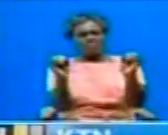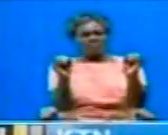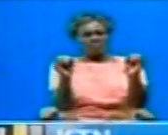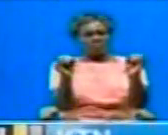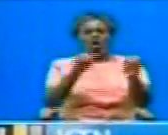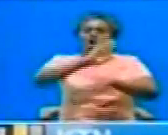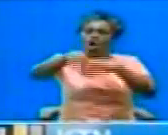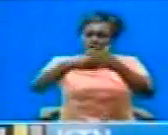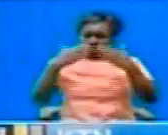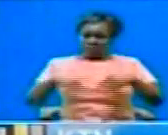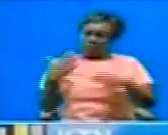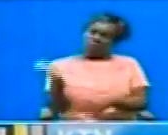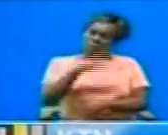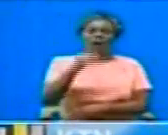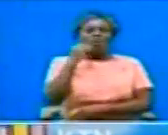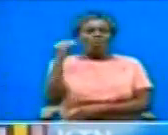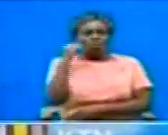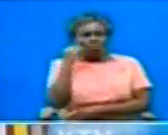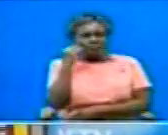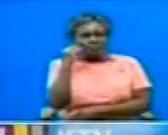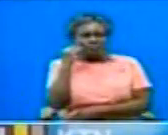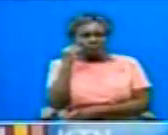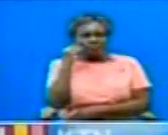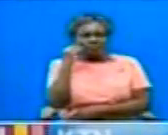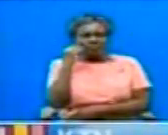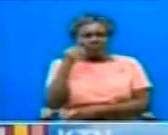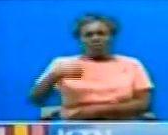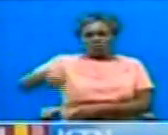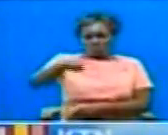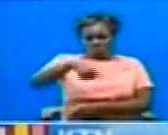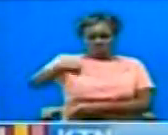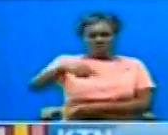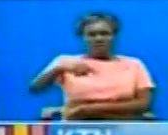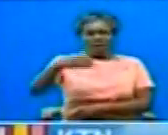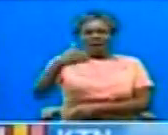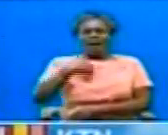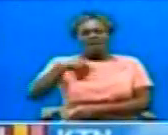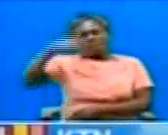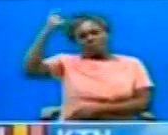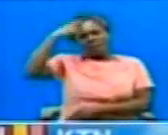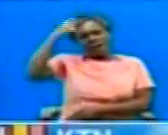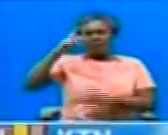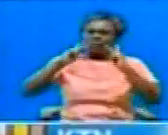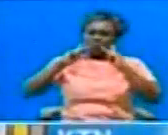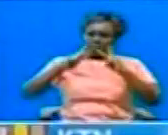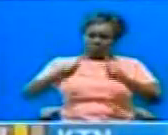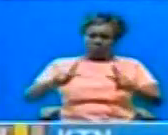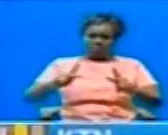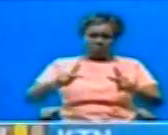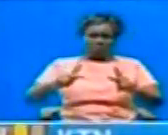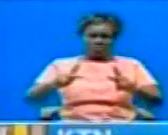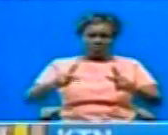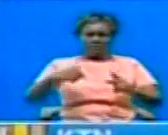wote washughulikiwe twende nyumbani, at least tukue na mind na wazazi wetu. I